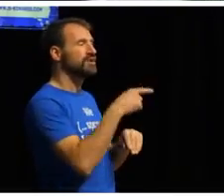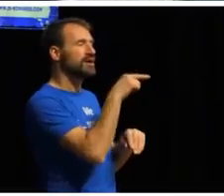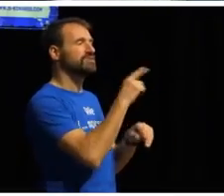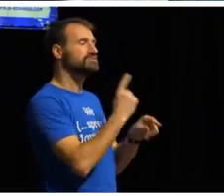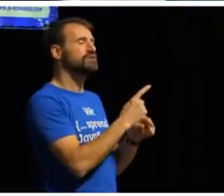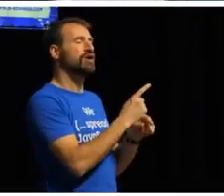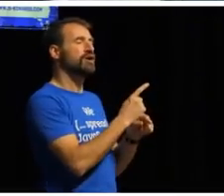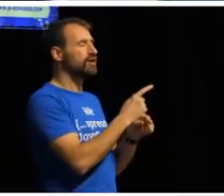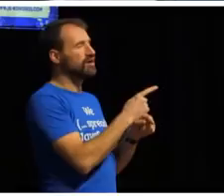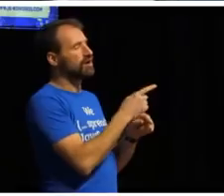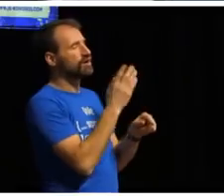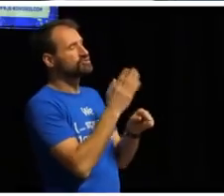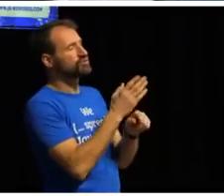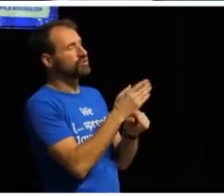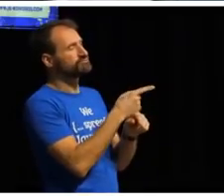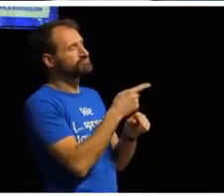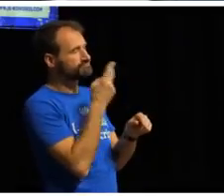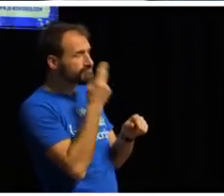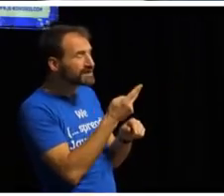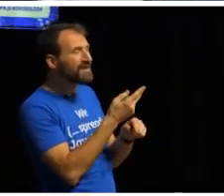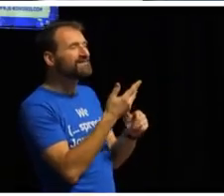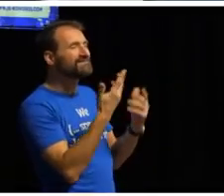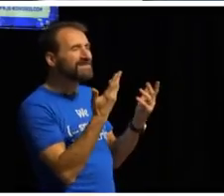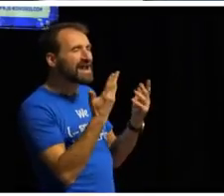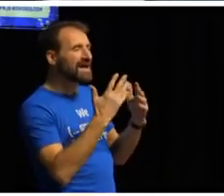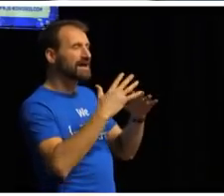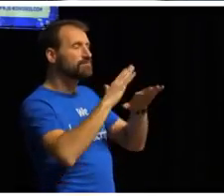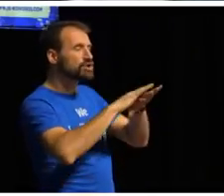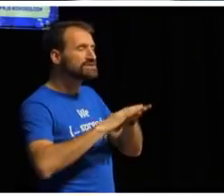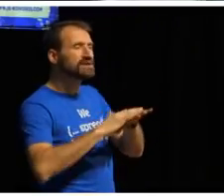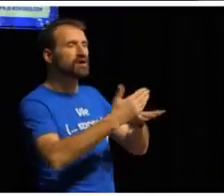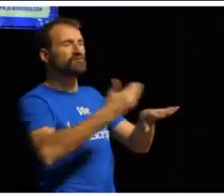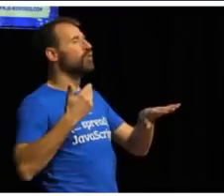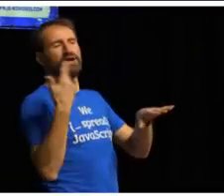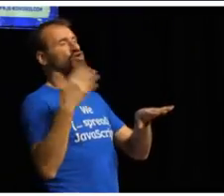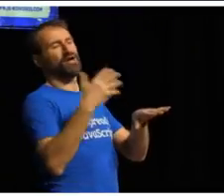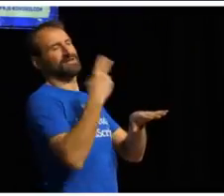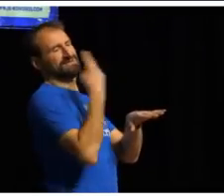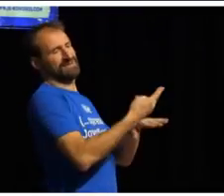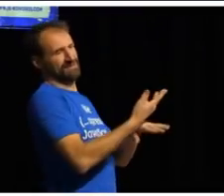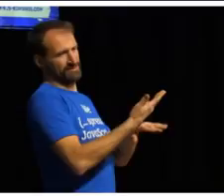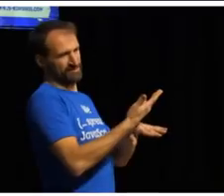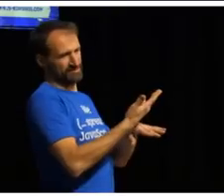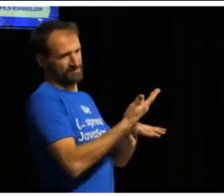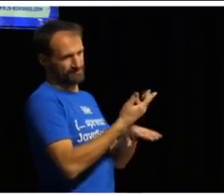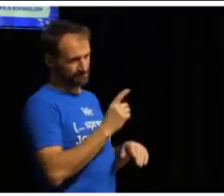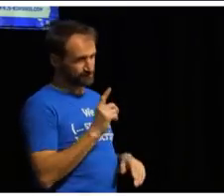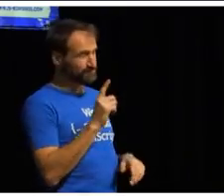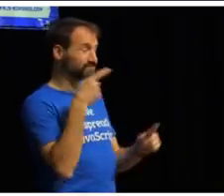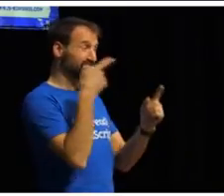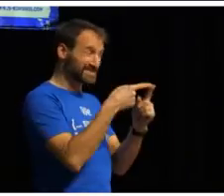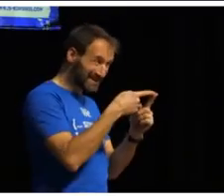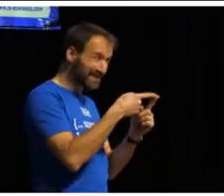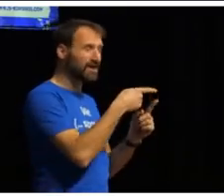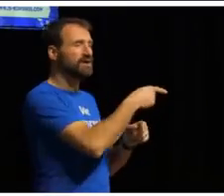seen before. That's the whole point. I mean, you give a network some points, train it with it, and the goal is to